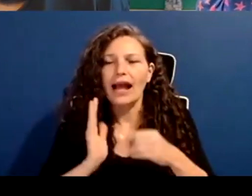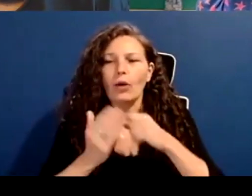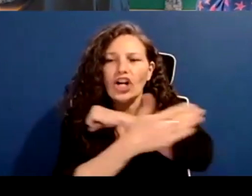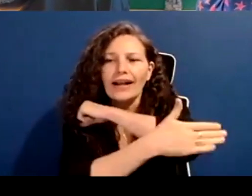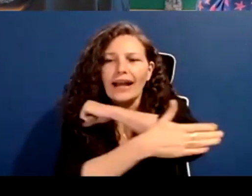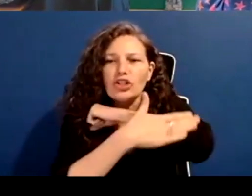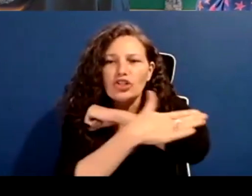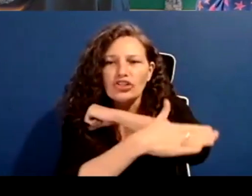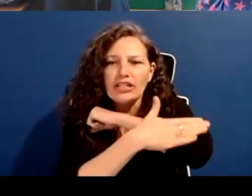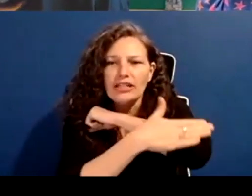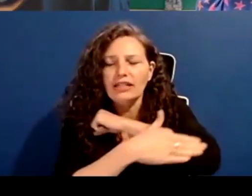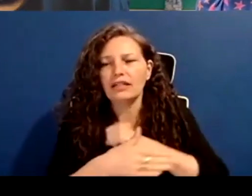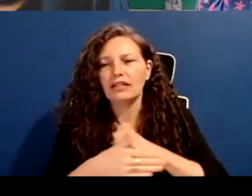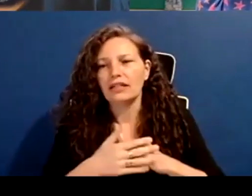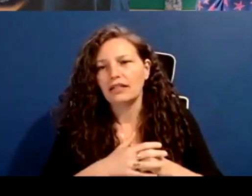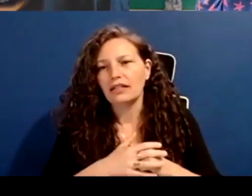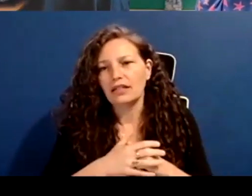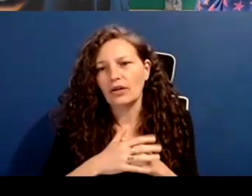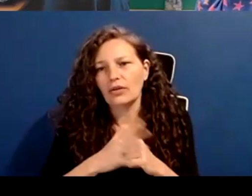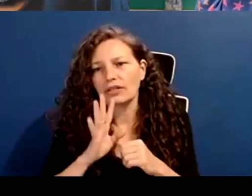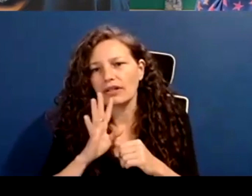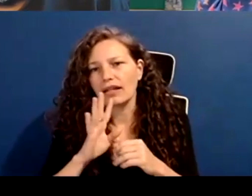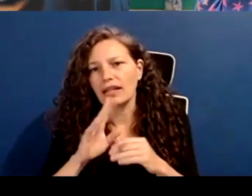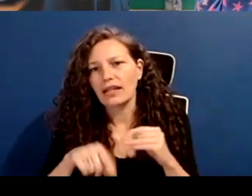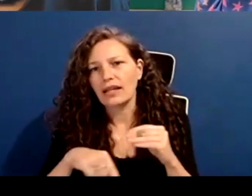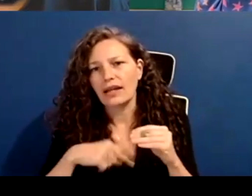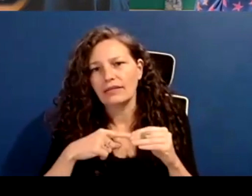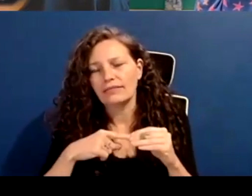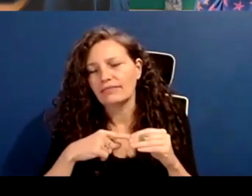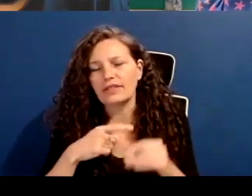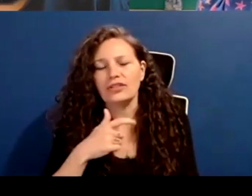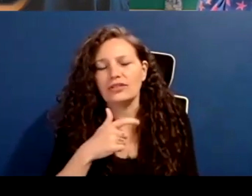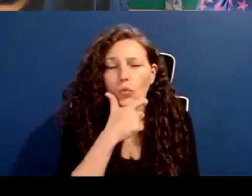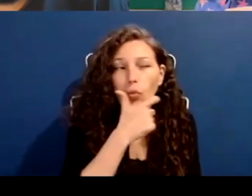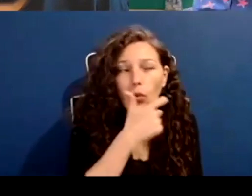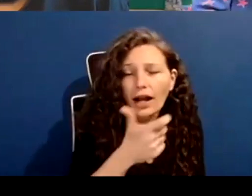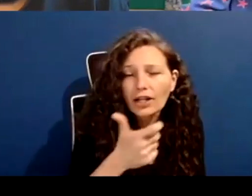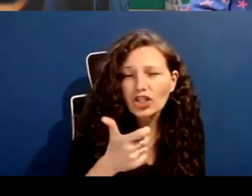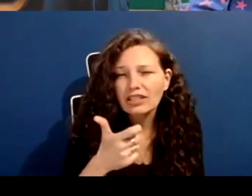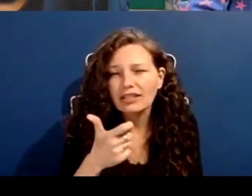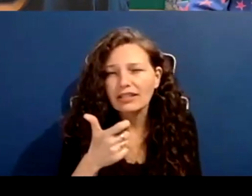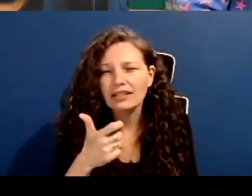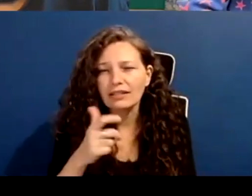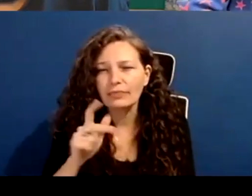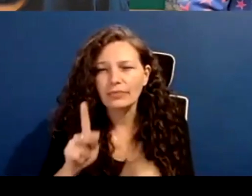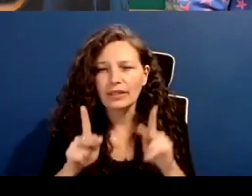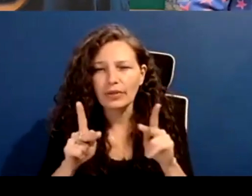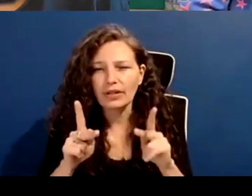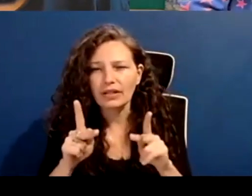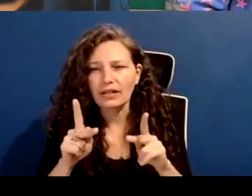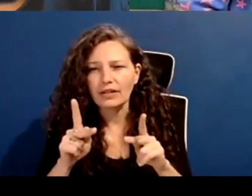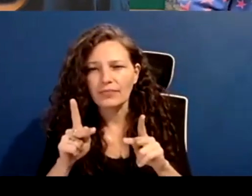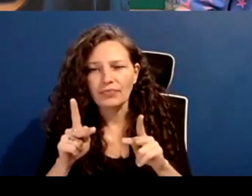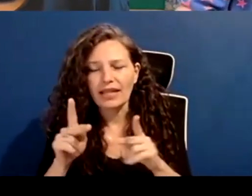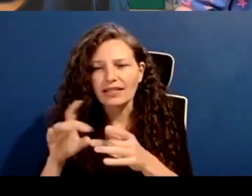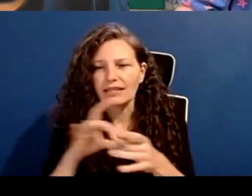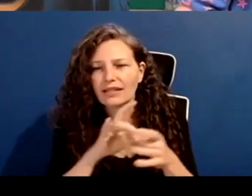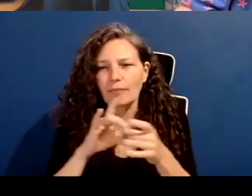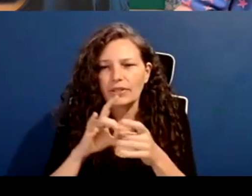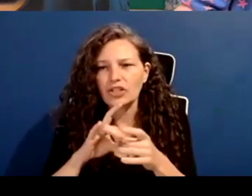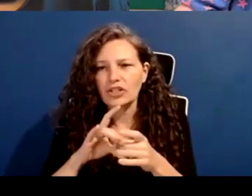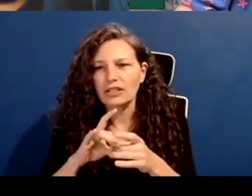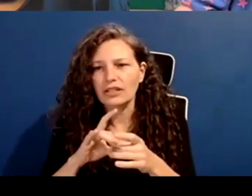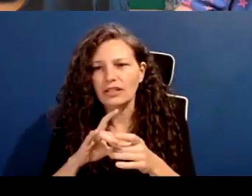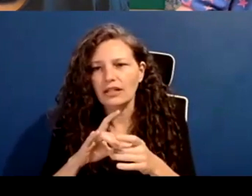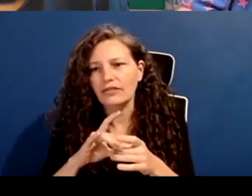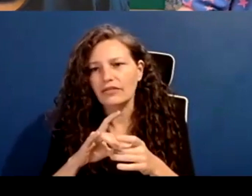talking about exceptionalism. And sometimes you sort of see that play out in both ableism and racism with making